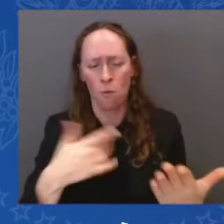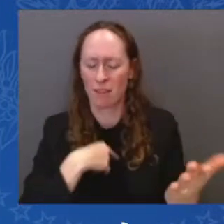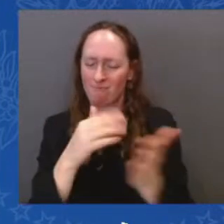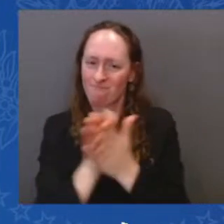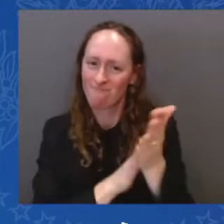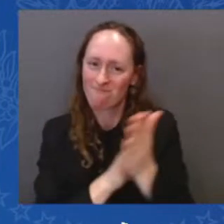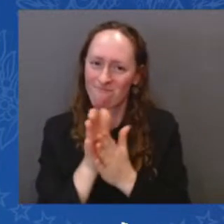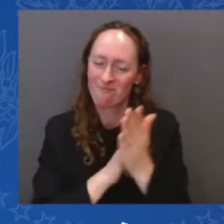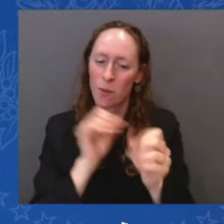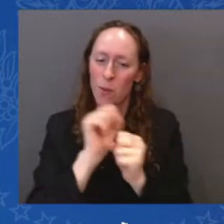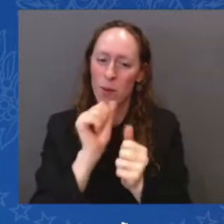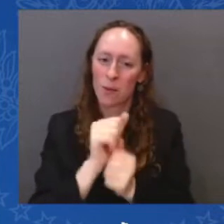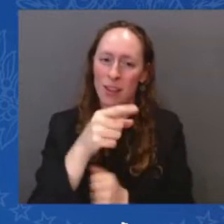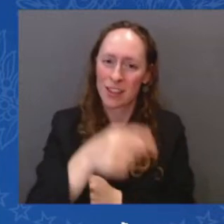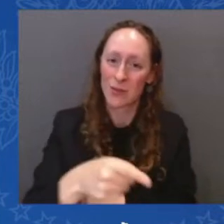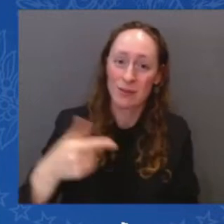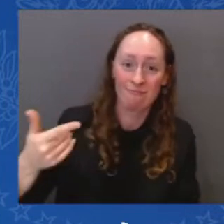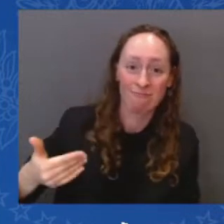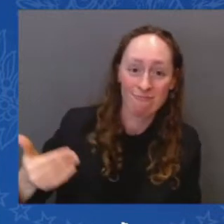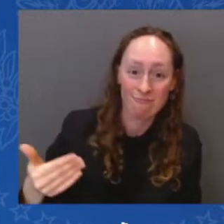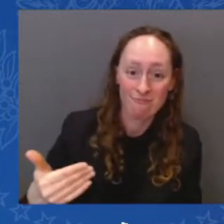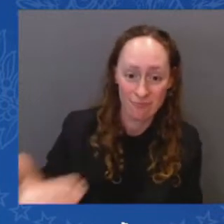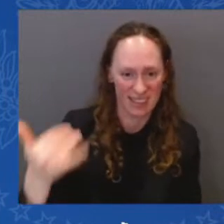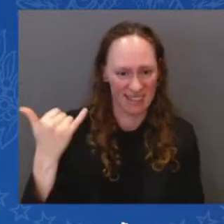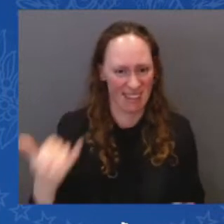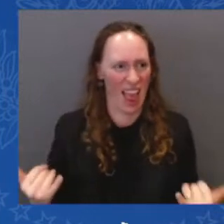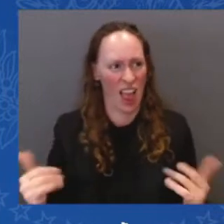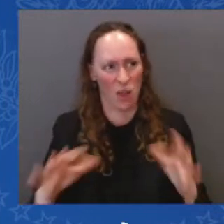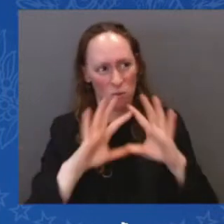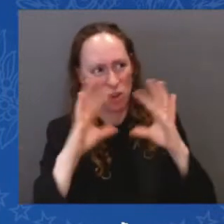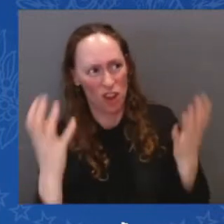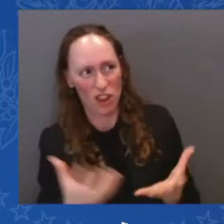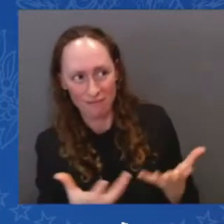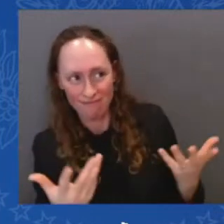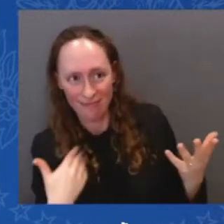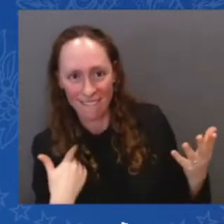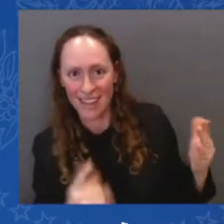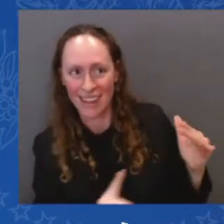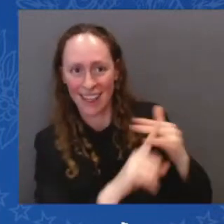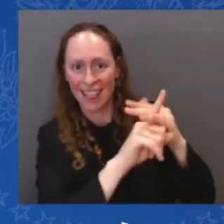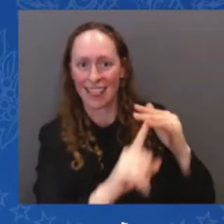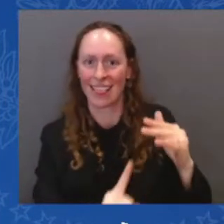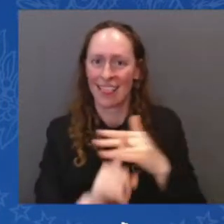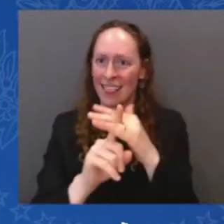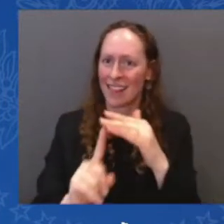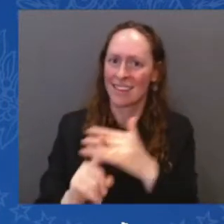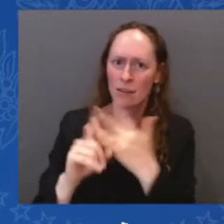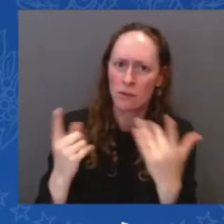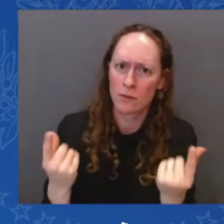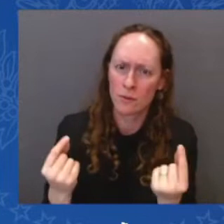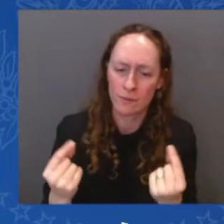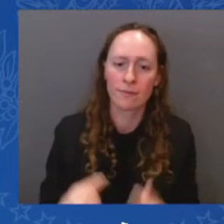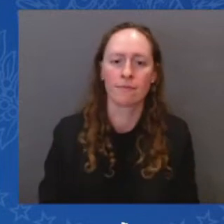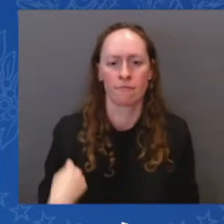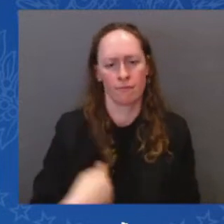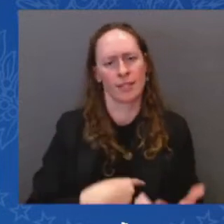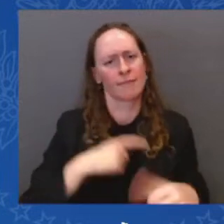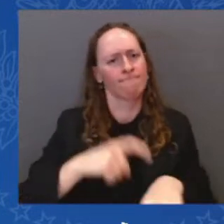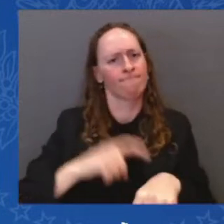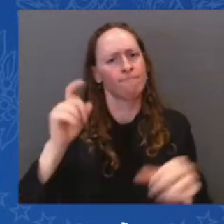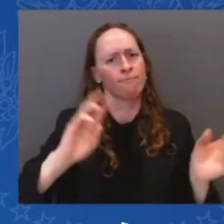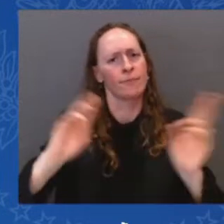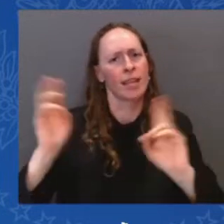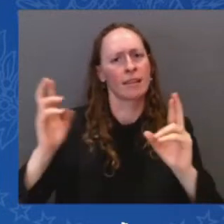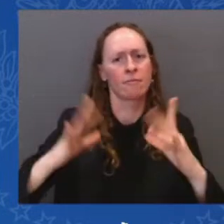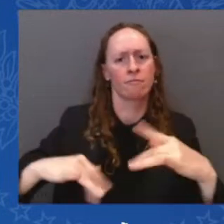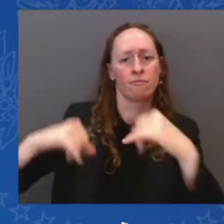ahead to ensure that our force can continue to deter and defeat any potential threat to